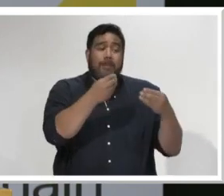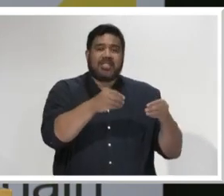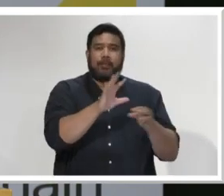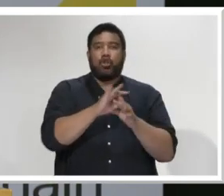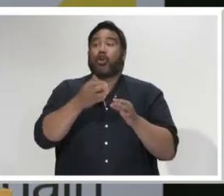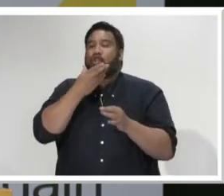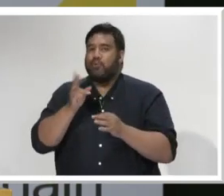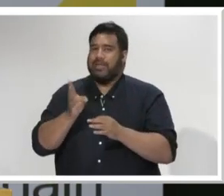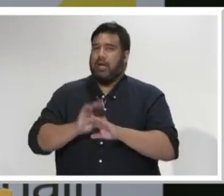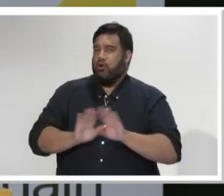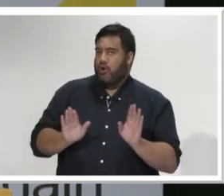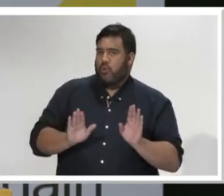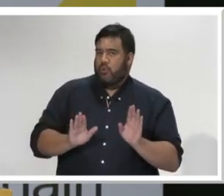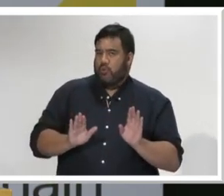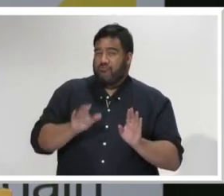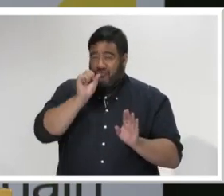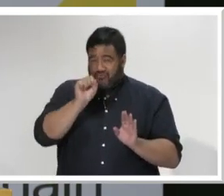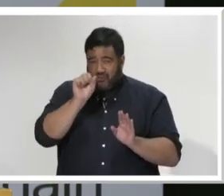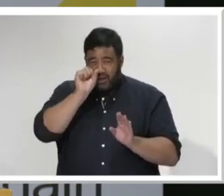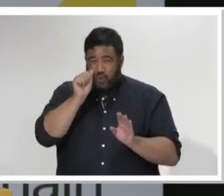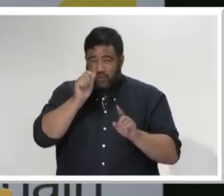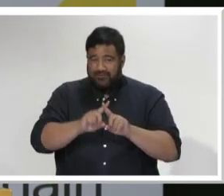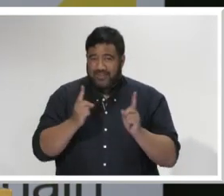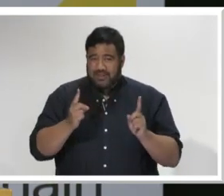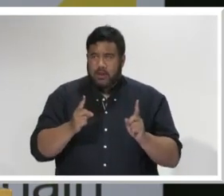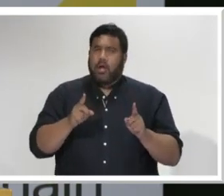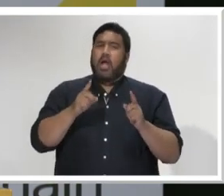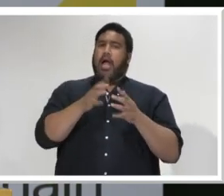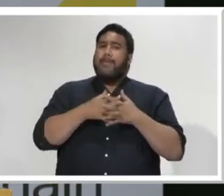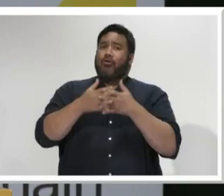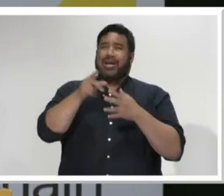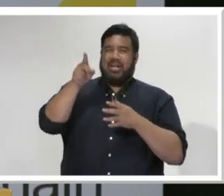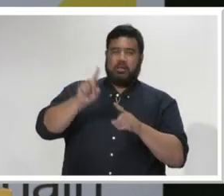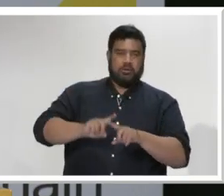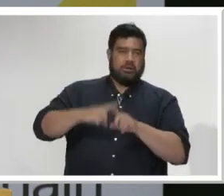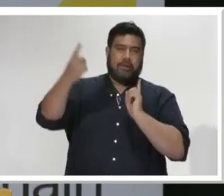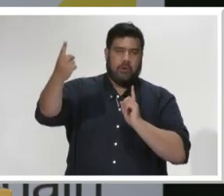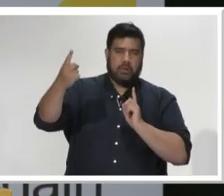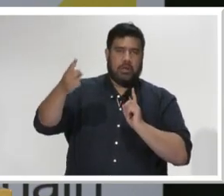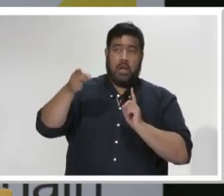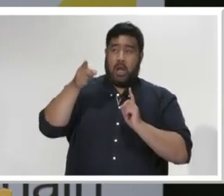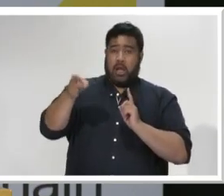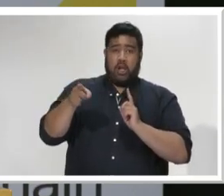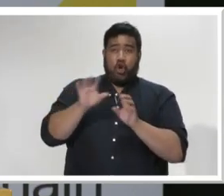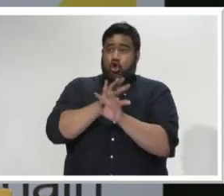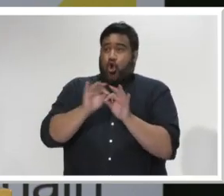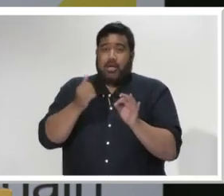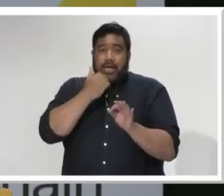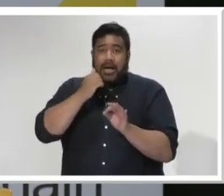has been talked about in the US, which is of course in a very different situation from New Zealand, with shortages of PPE, with a